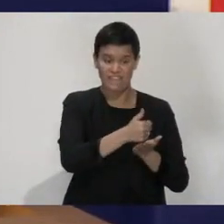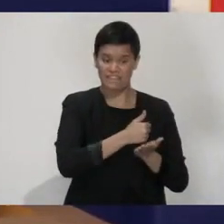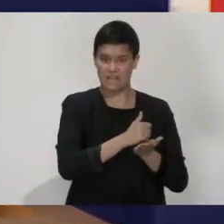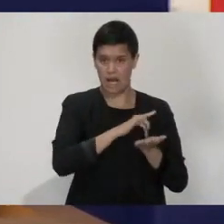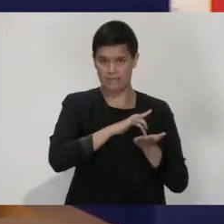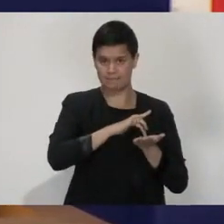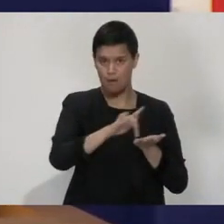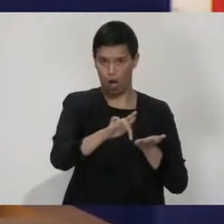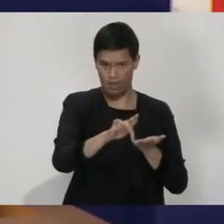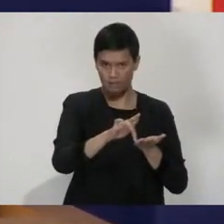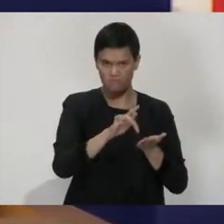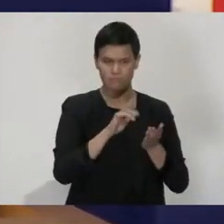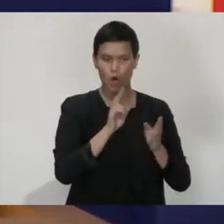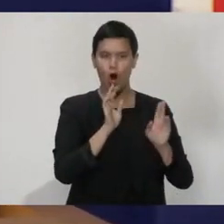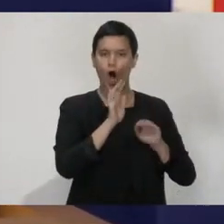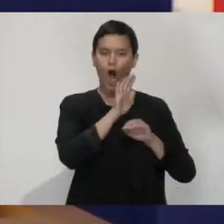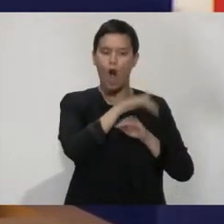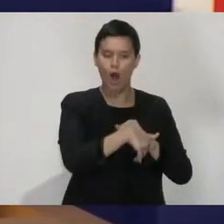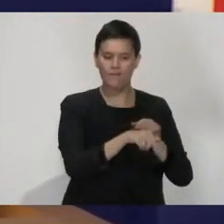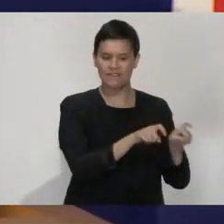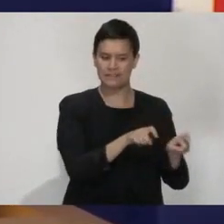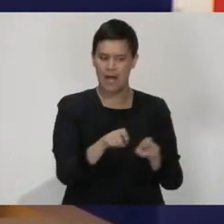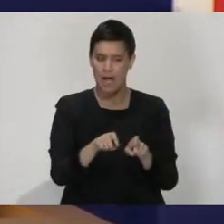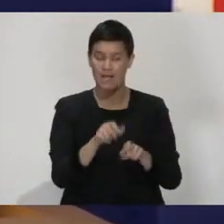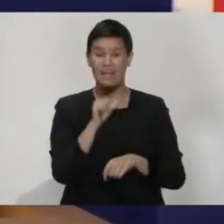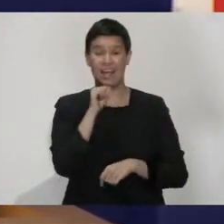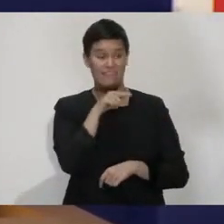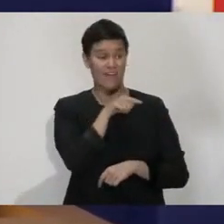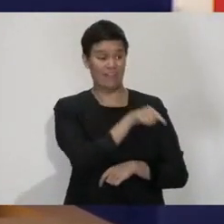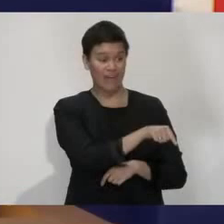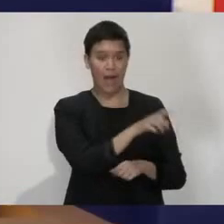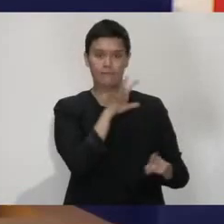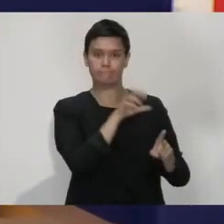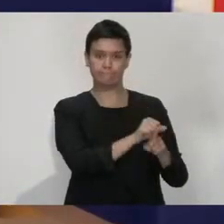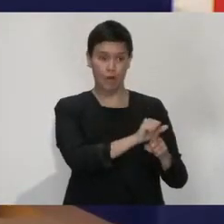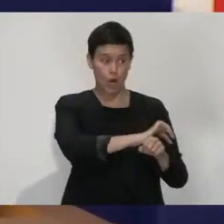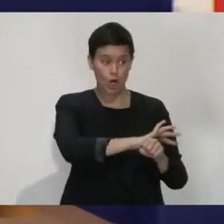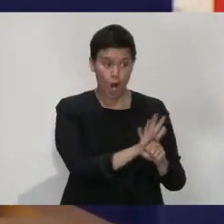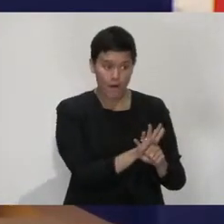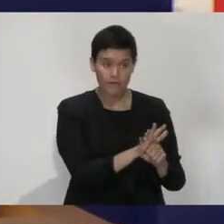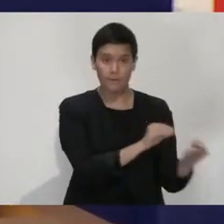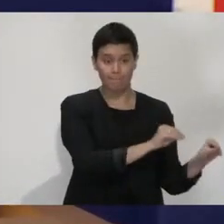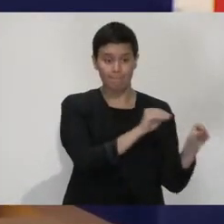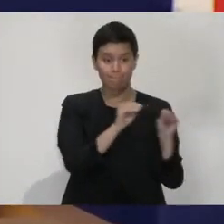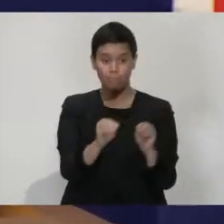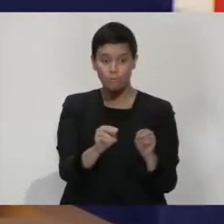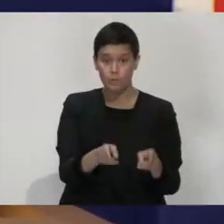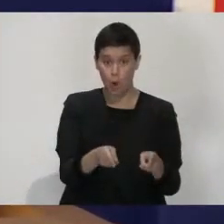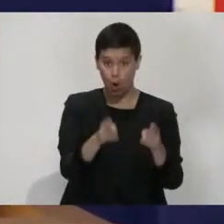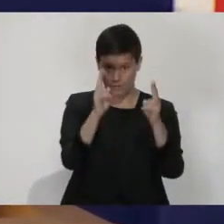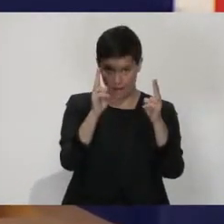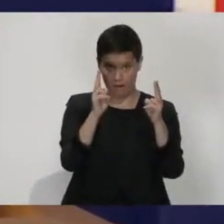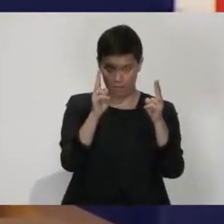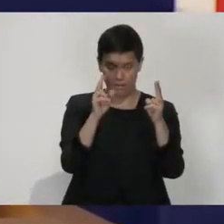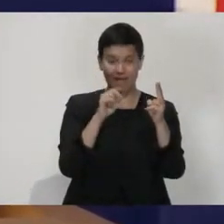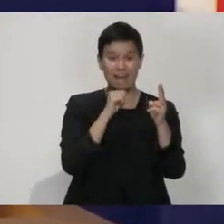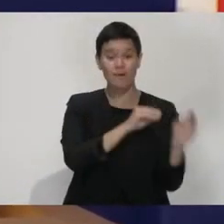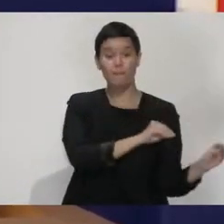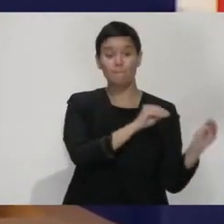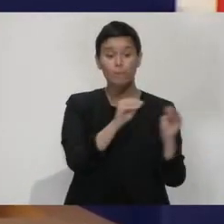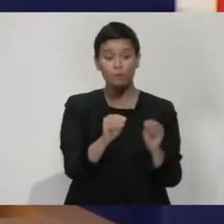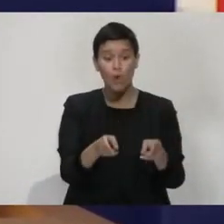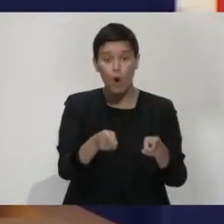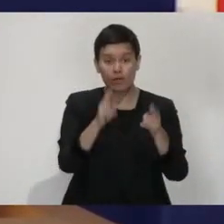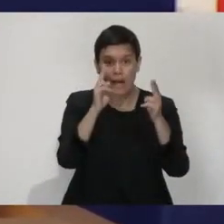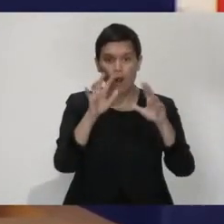be moved into an MRQ facility along with any of their family members, you can give them the assurance that that wouldn't be passed to immigration at all,